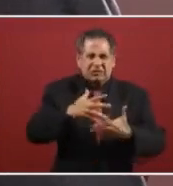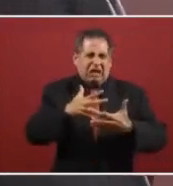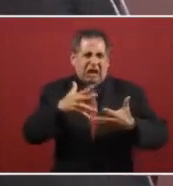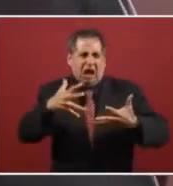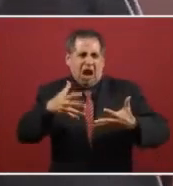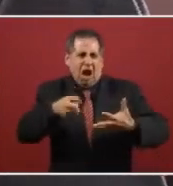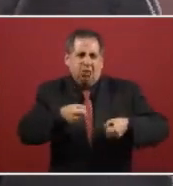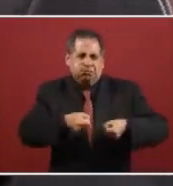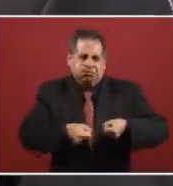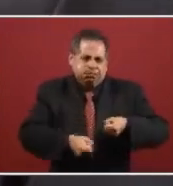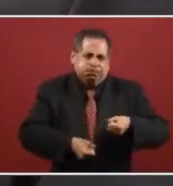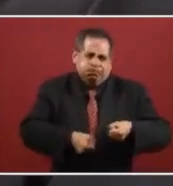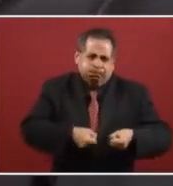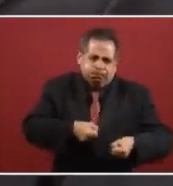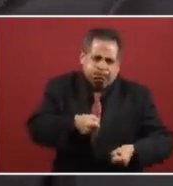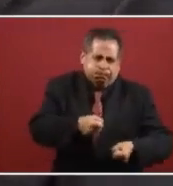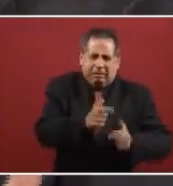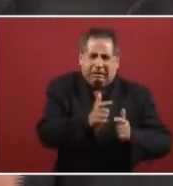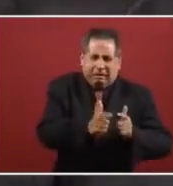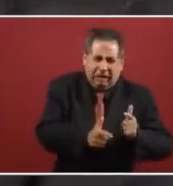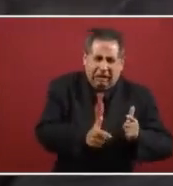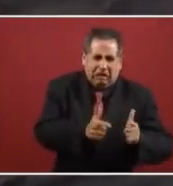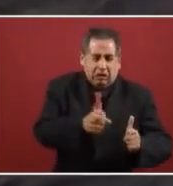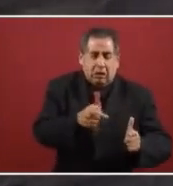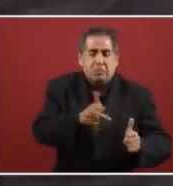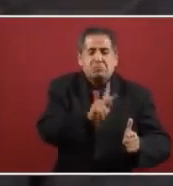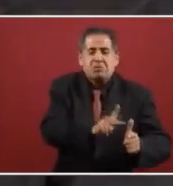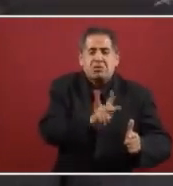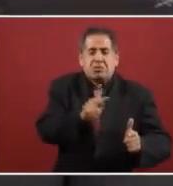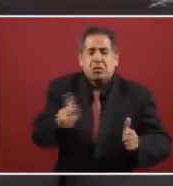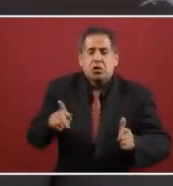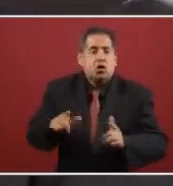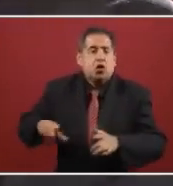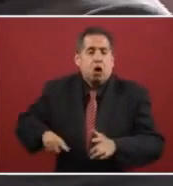laying down rheumatoid and with bad habits.